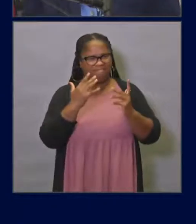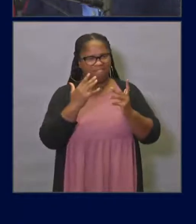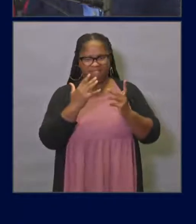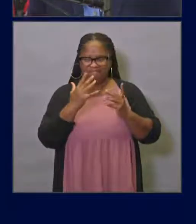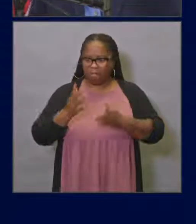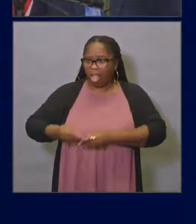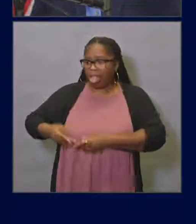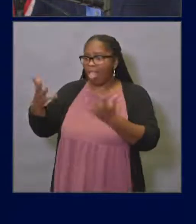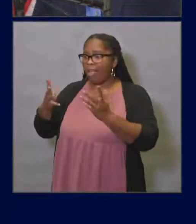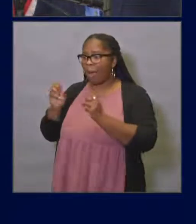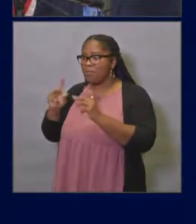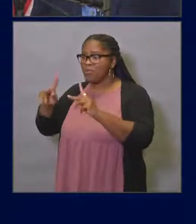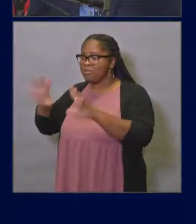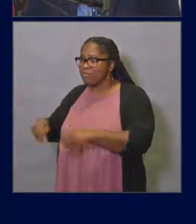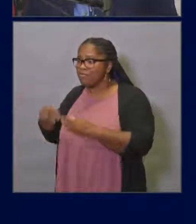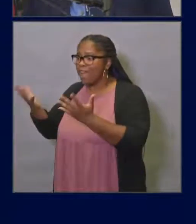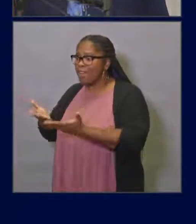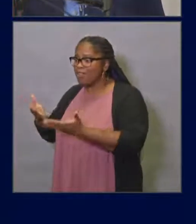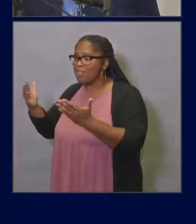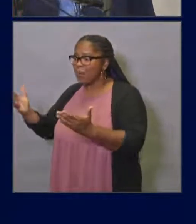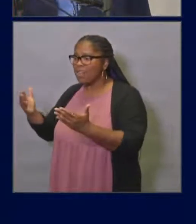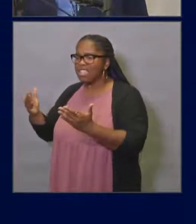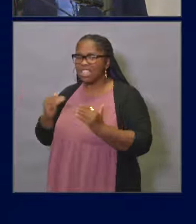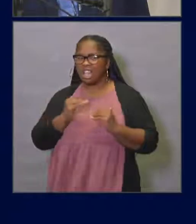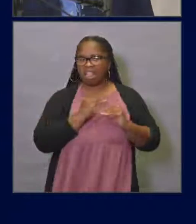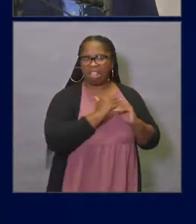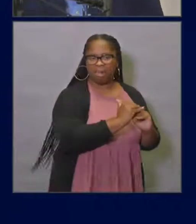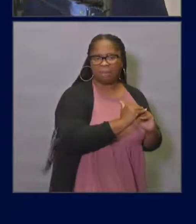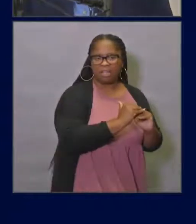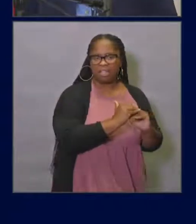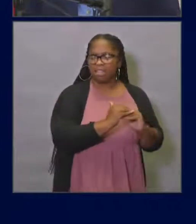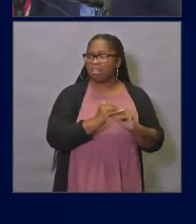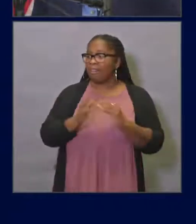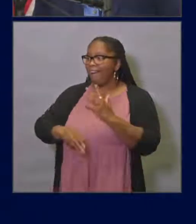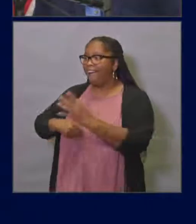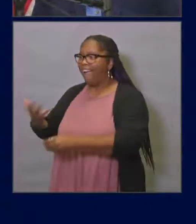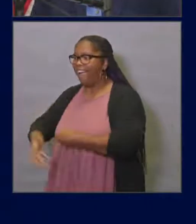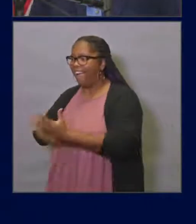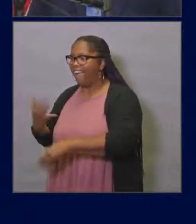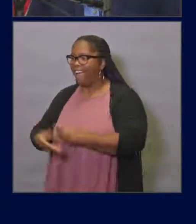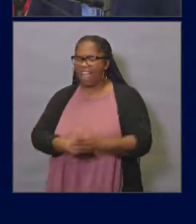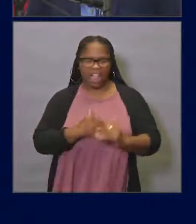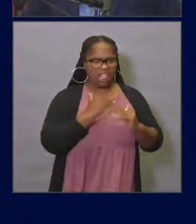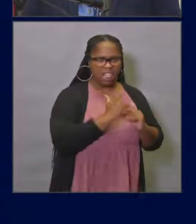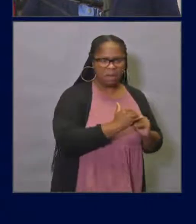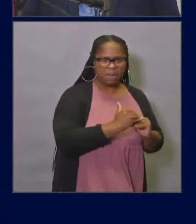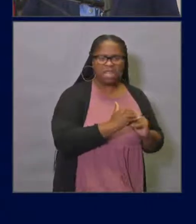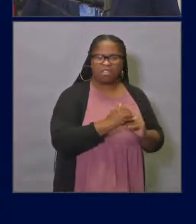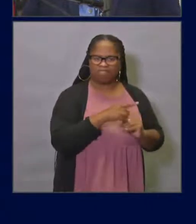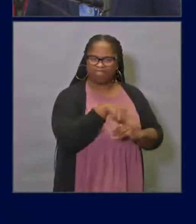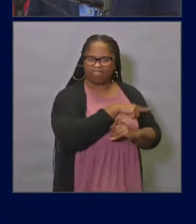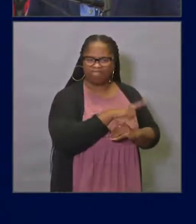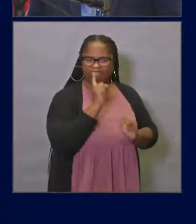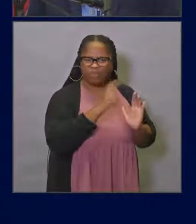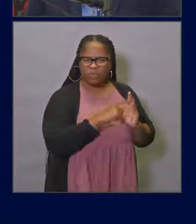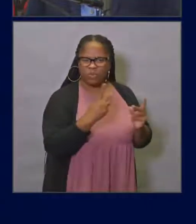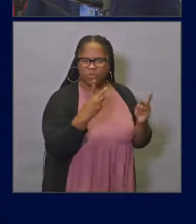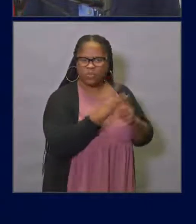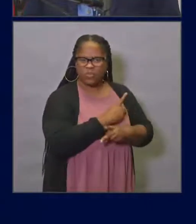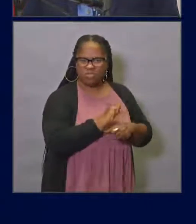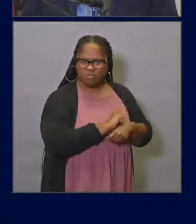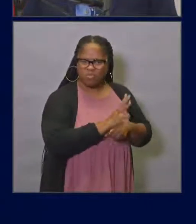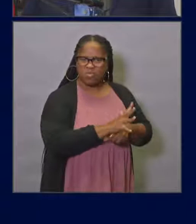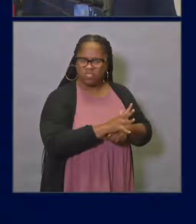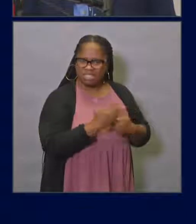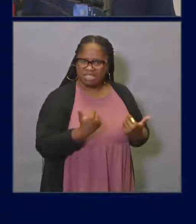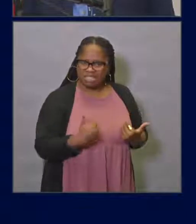and opportunities that are essential for optimal health and well-being. We're also working hard with our business partners